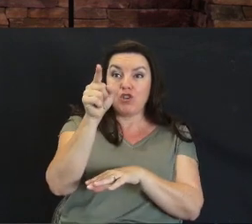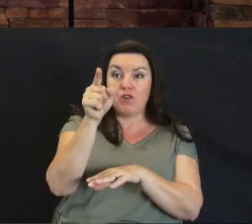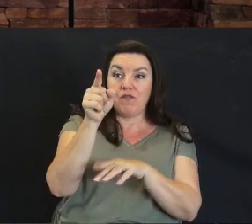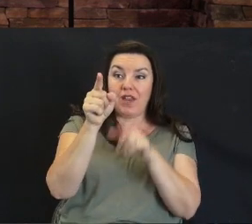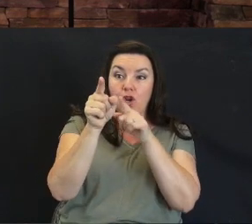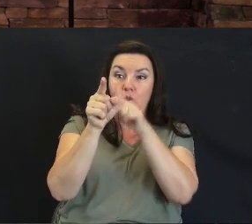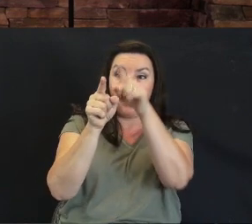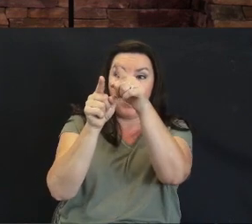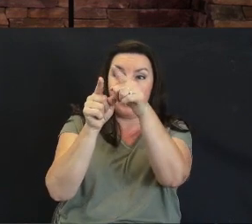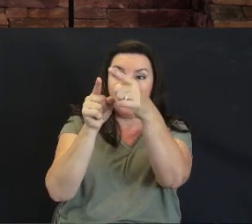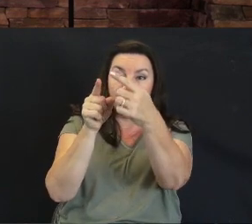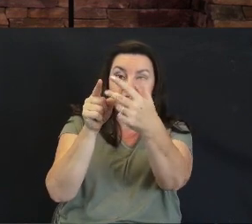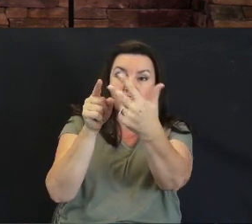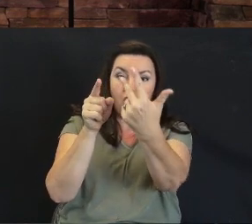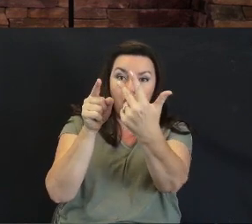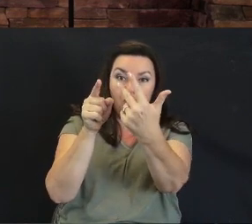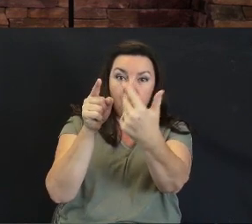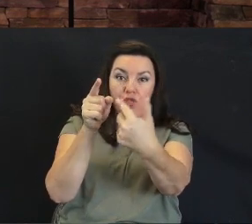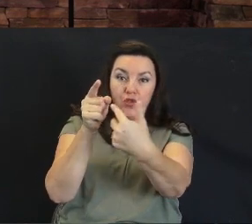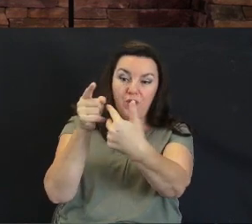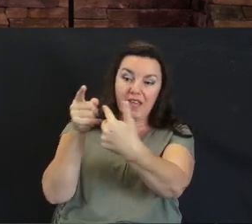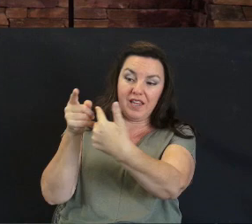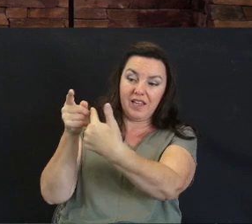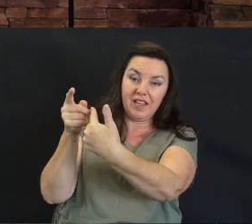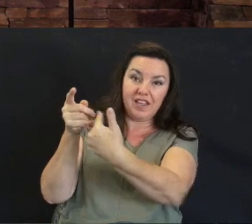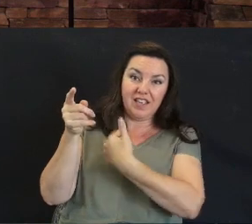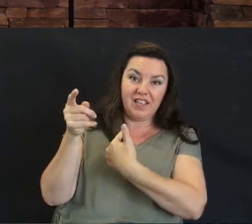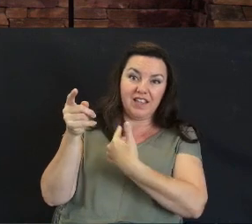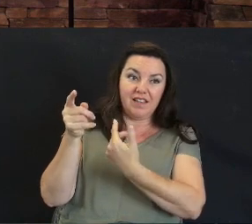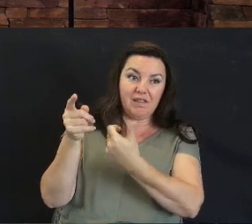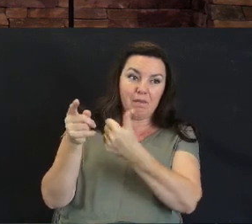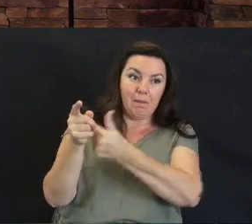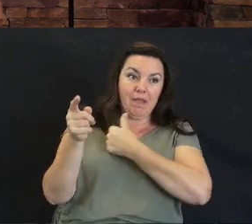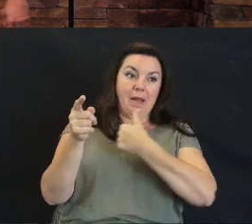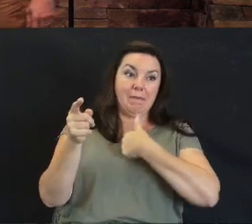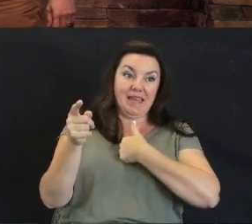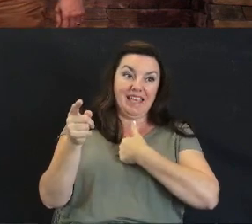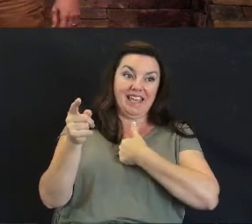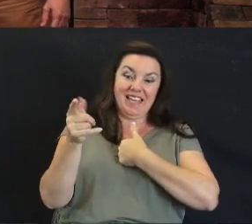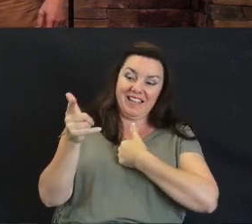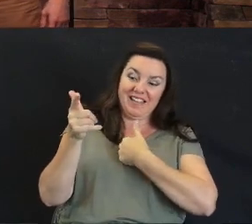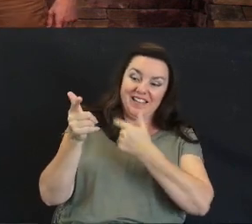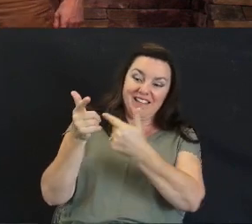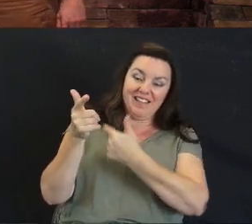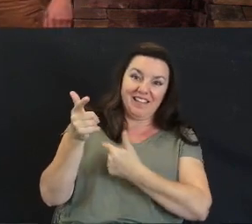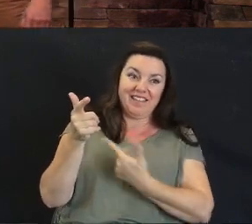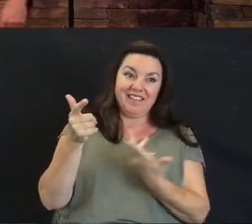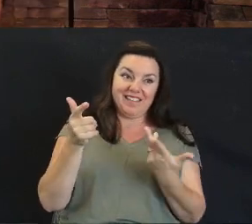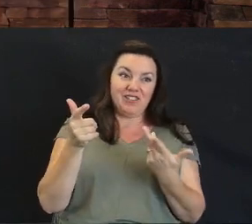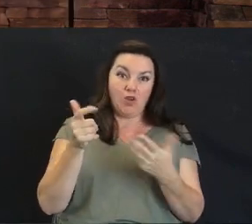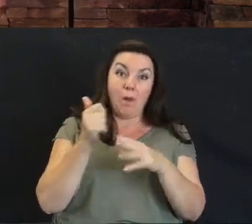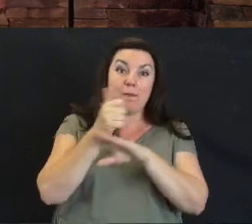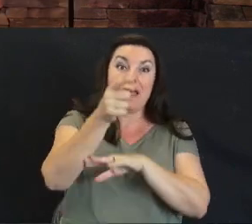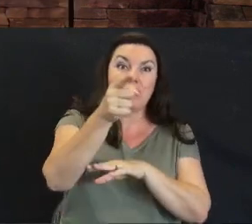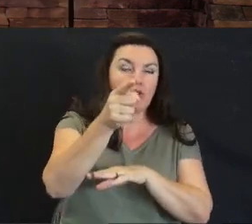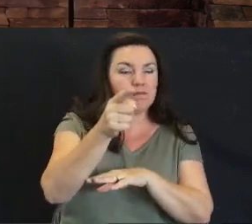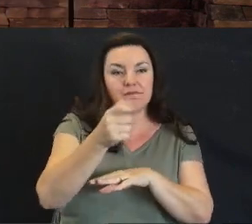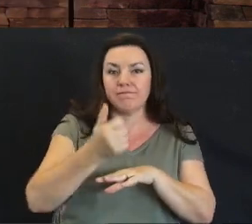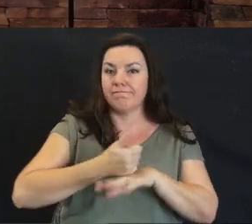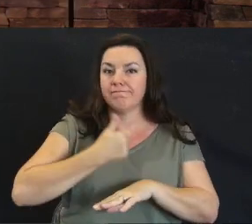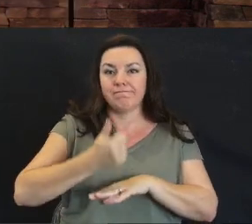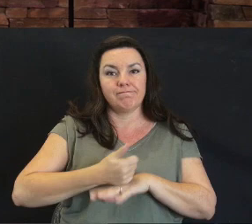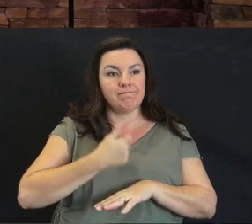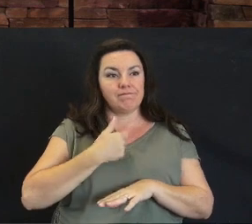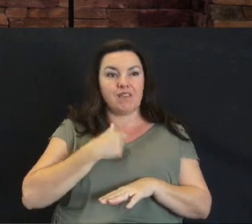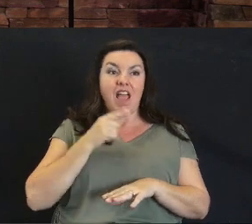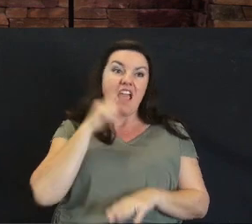Three point back Right here See these three fingers They're pointing right at me So I gotta remember That every time I'm sitting here Pointing Hey,